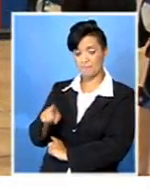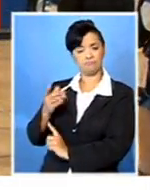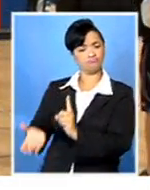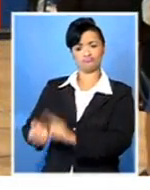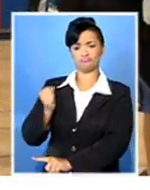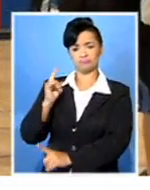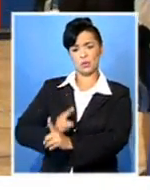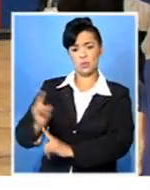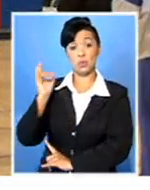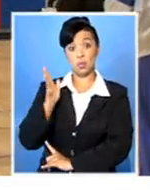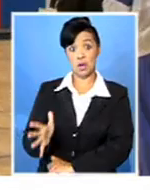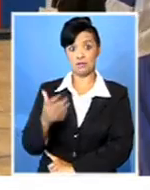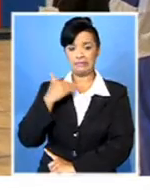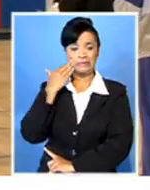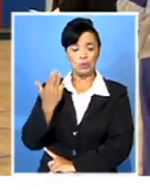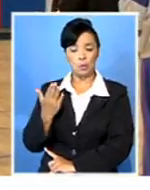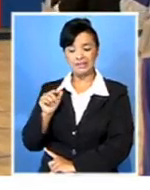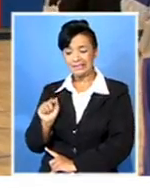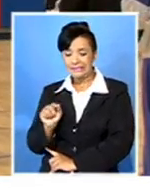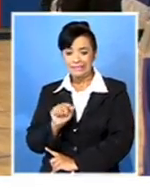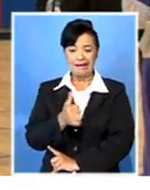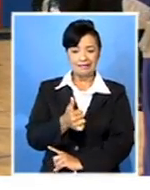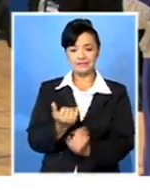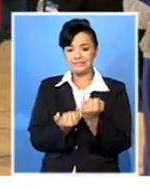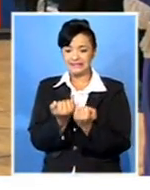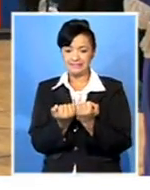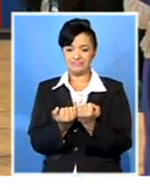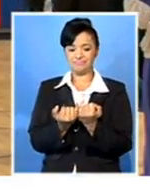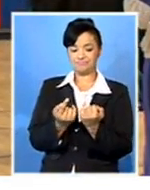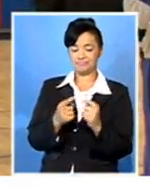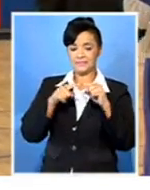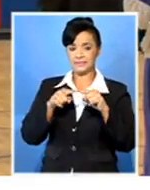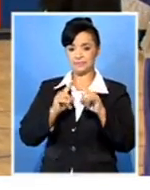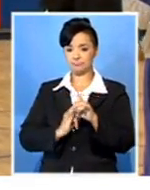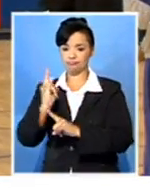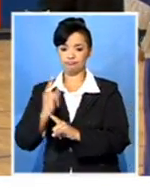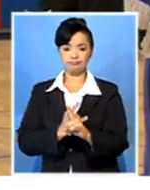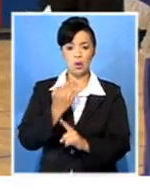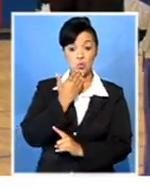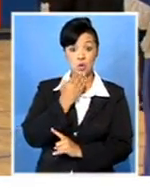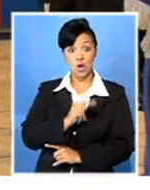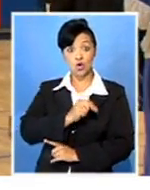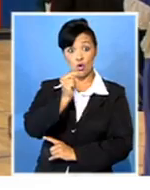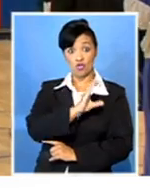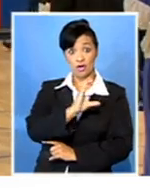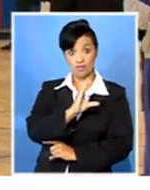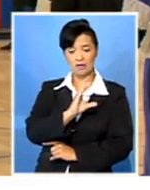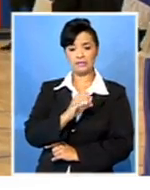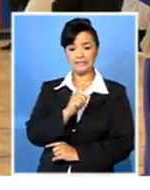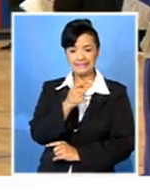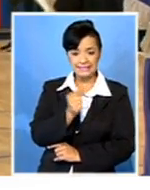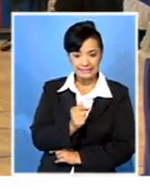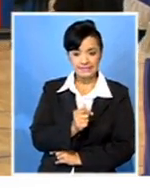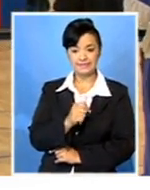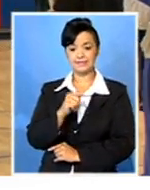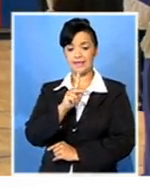go to the swing states to speak to really strong supporters of Donald Trump. Your North Carolinas, your